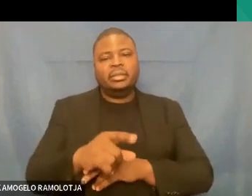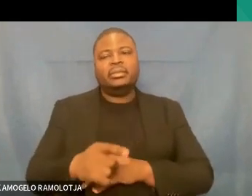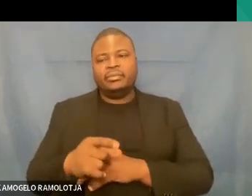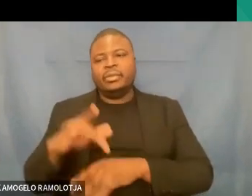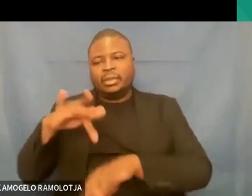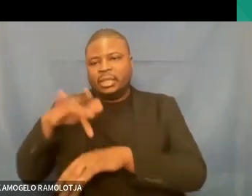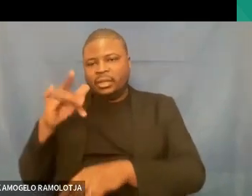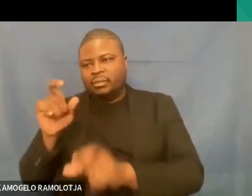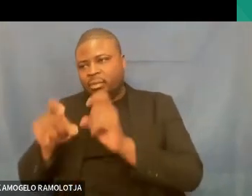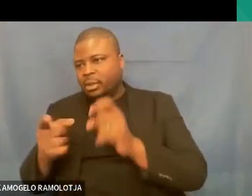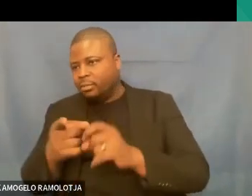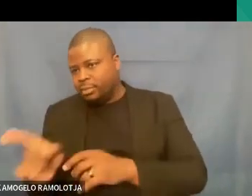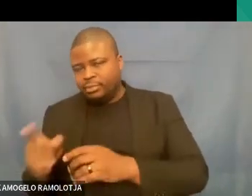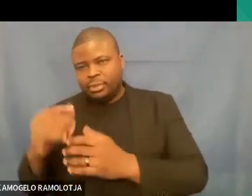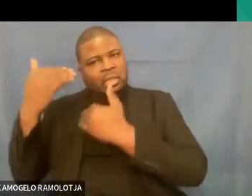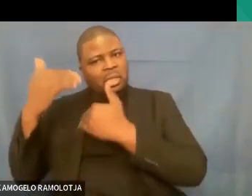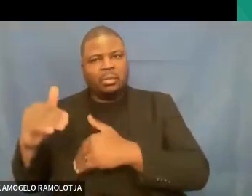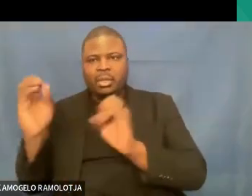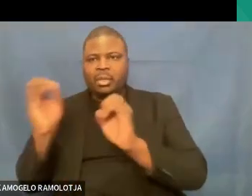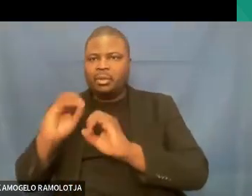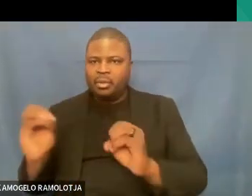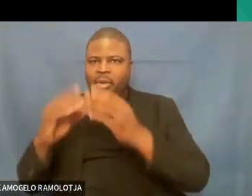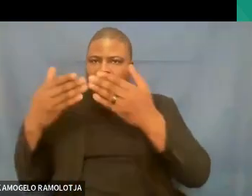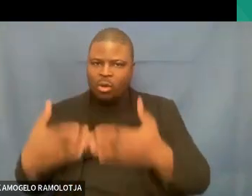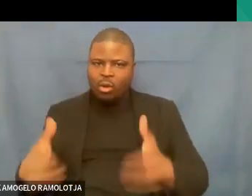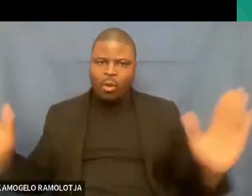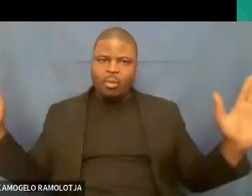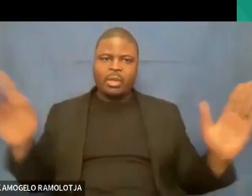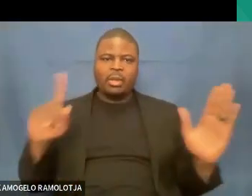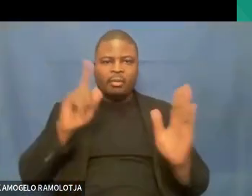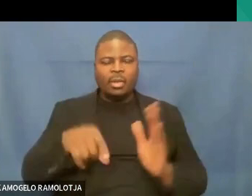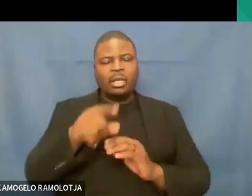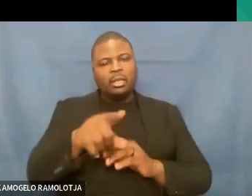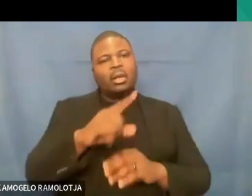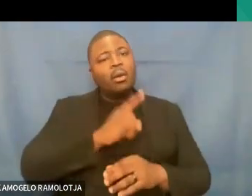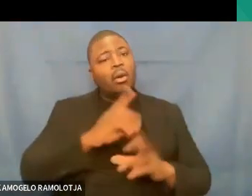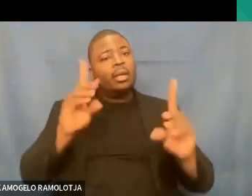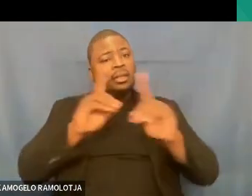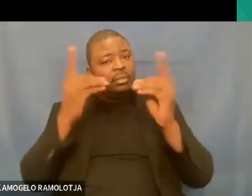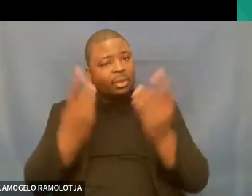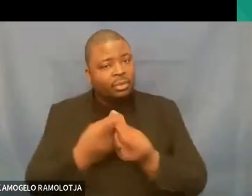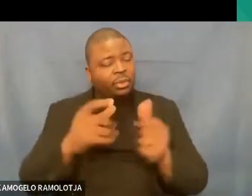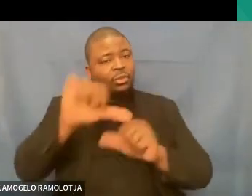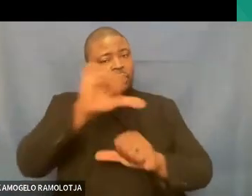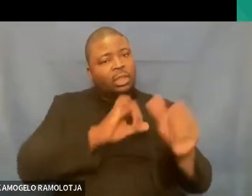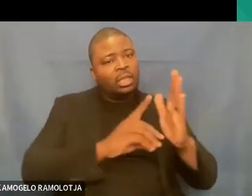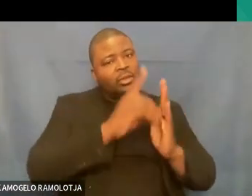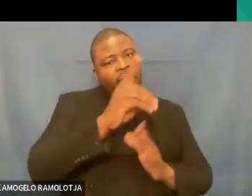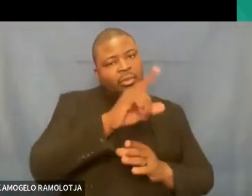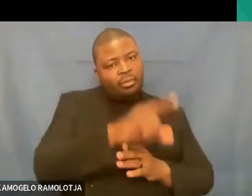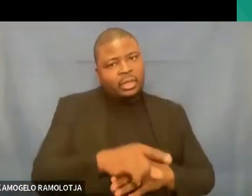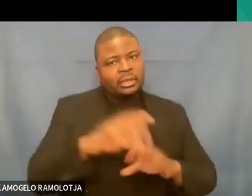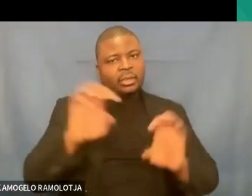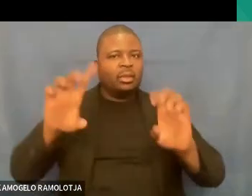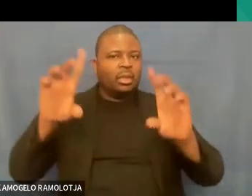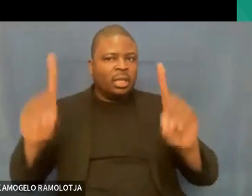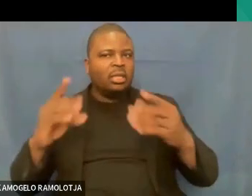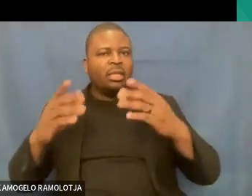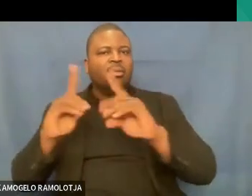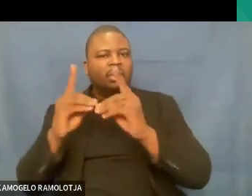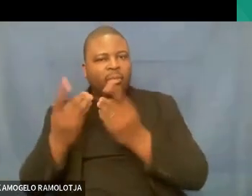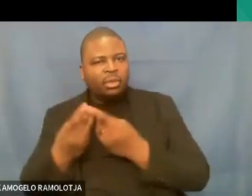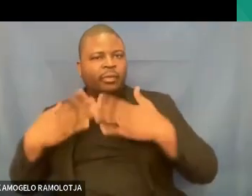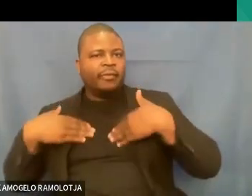systems, whether in facilities, whether the Departments of Social Development, Education, they do